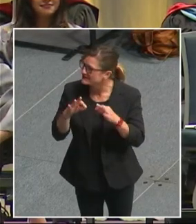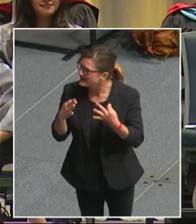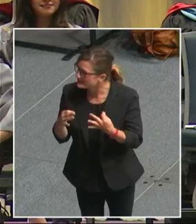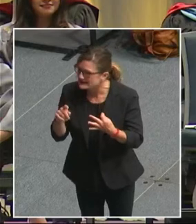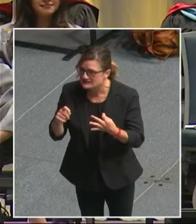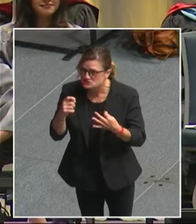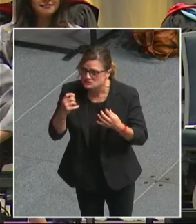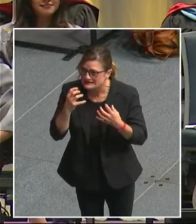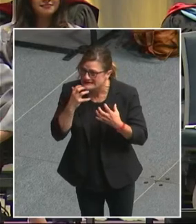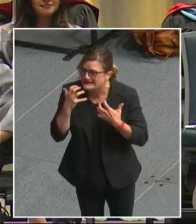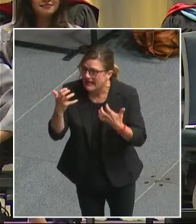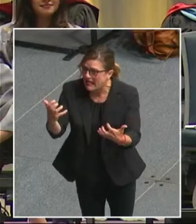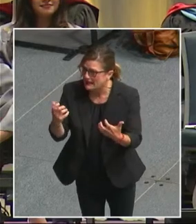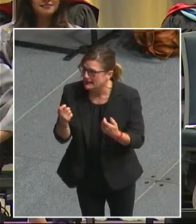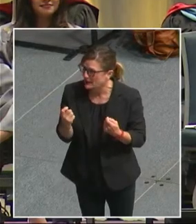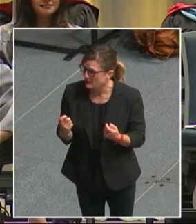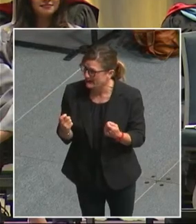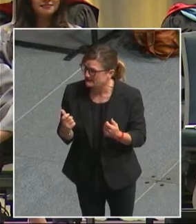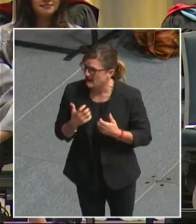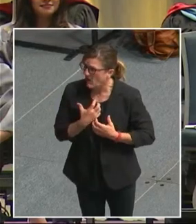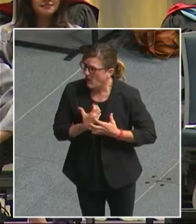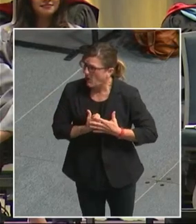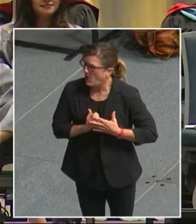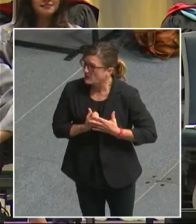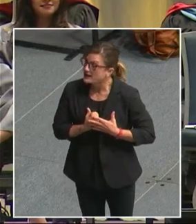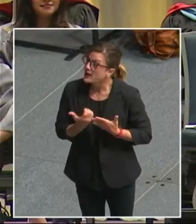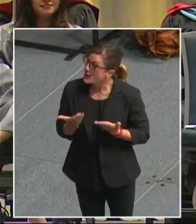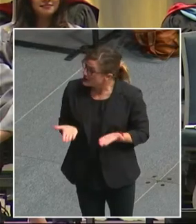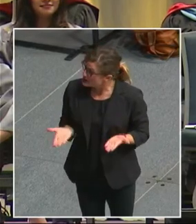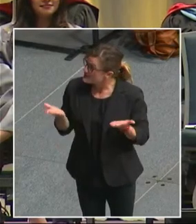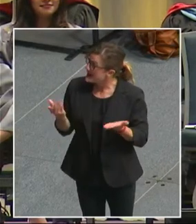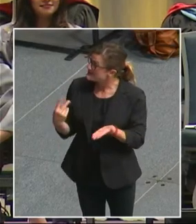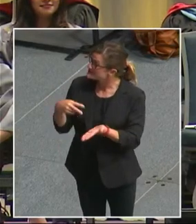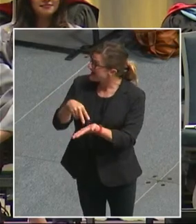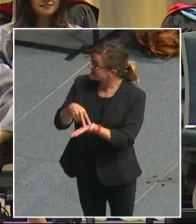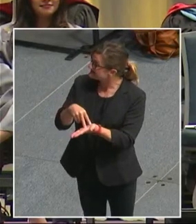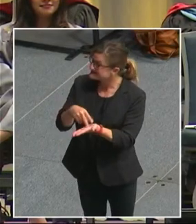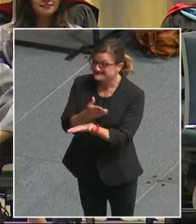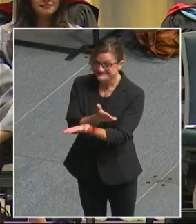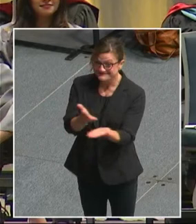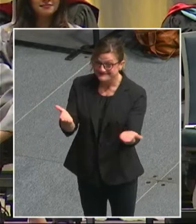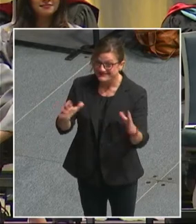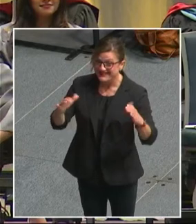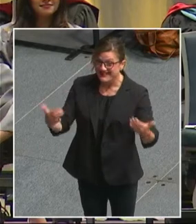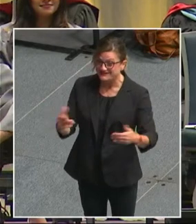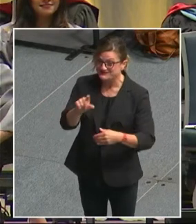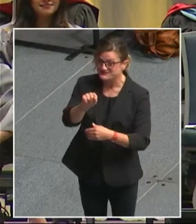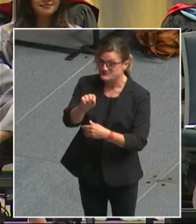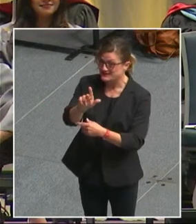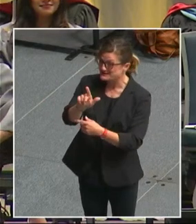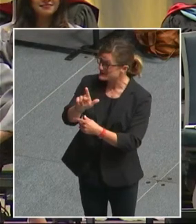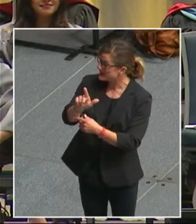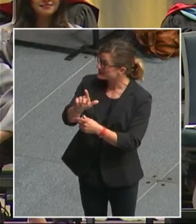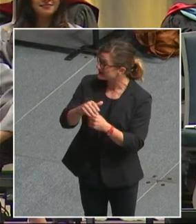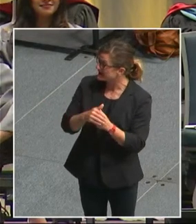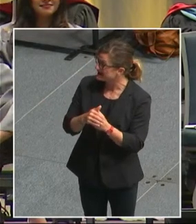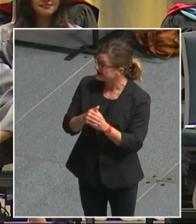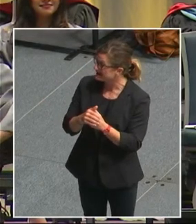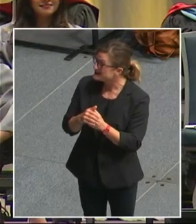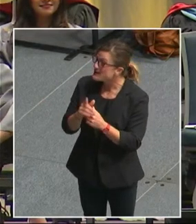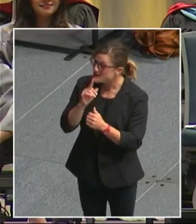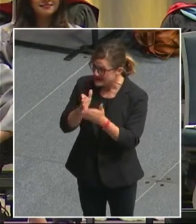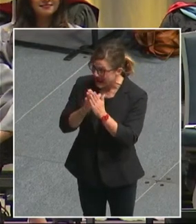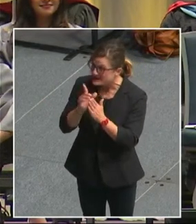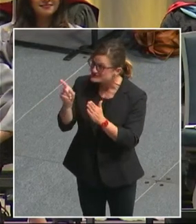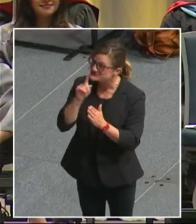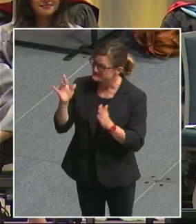and friends, if you will rise and please give the 2023 class a little bit of love before we actually ask them to